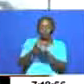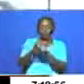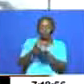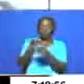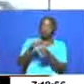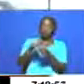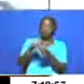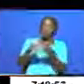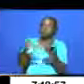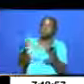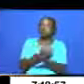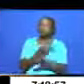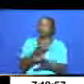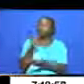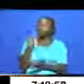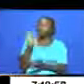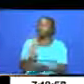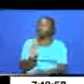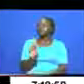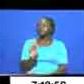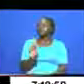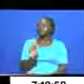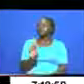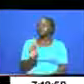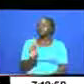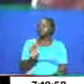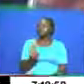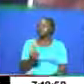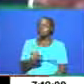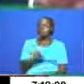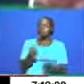kuangamiza kifua kikuu, nusuru maisha.